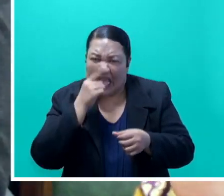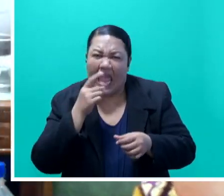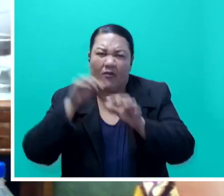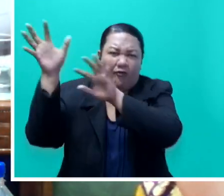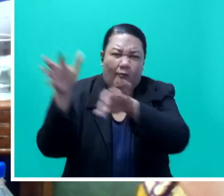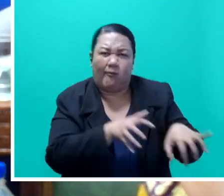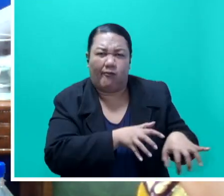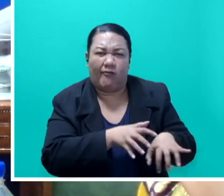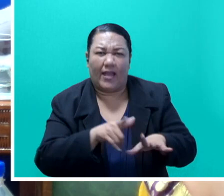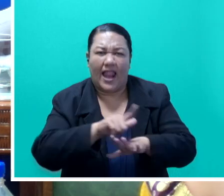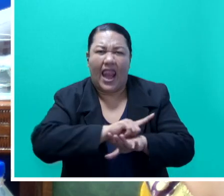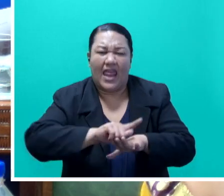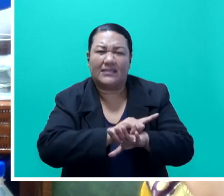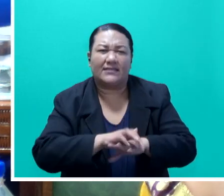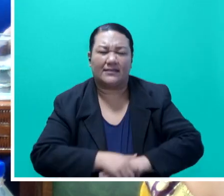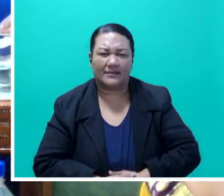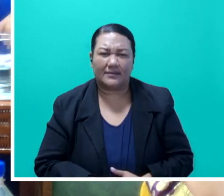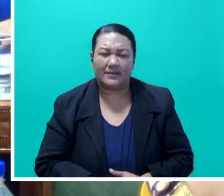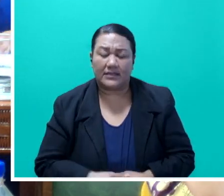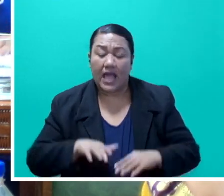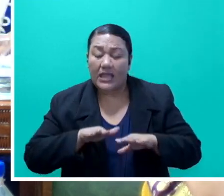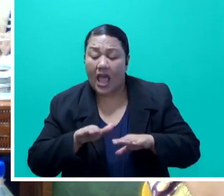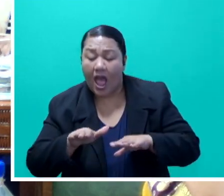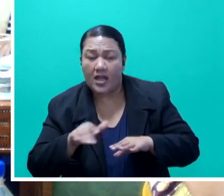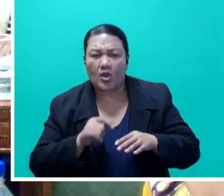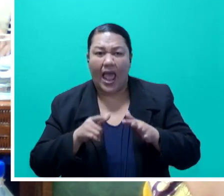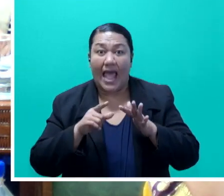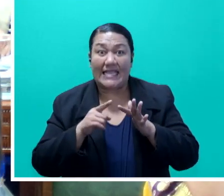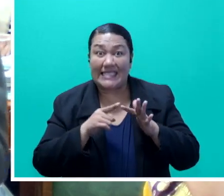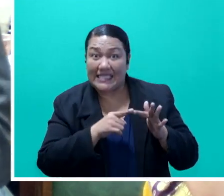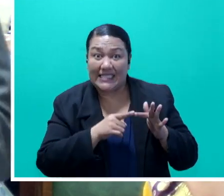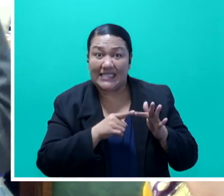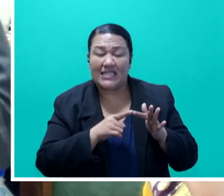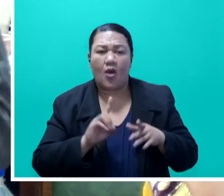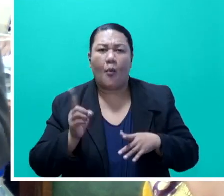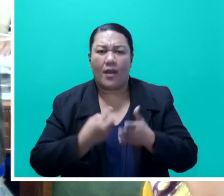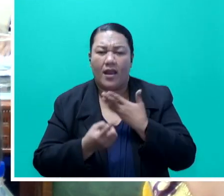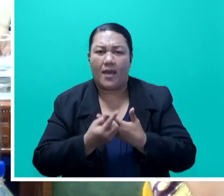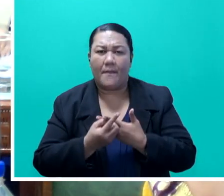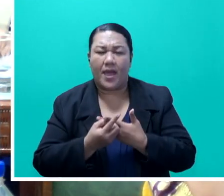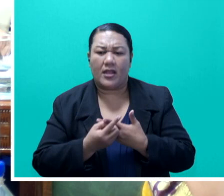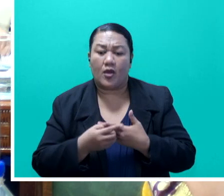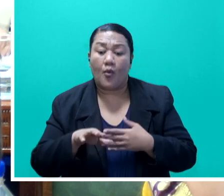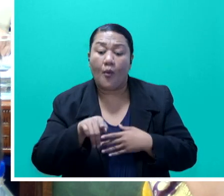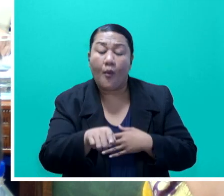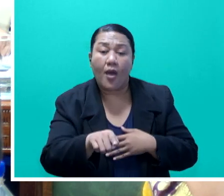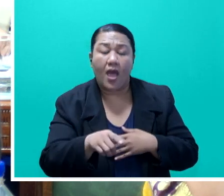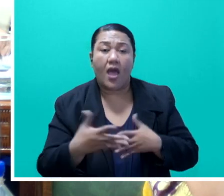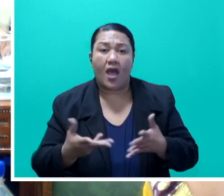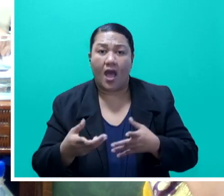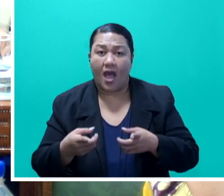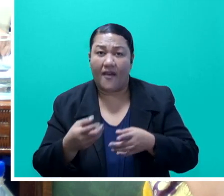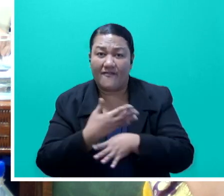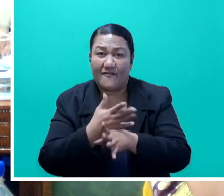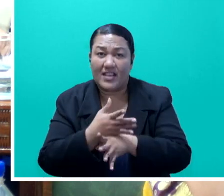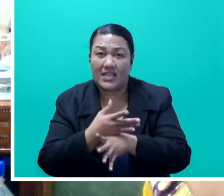go down further east, if you go down east towards the fish market, you'll see it gets inundated